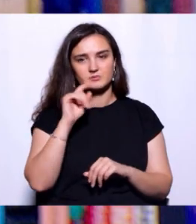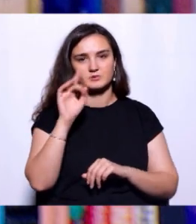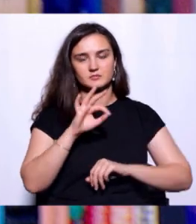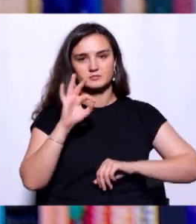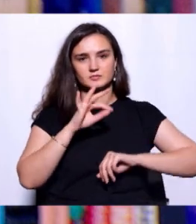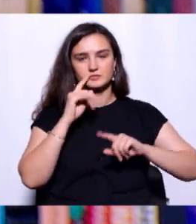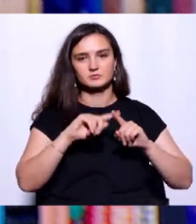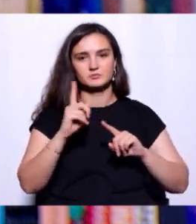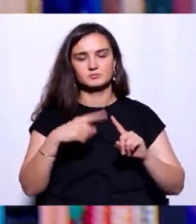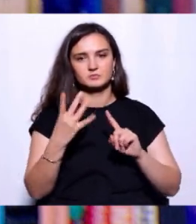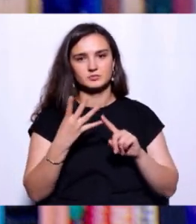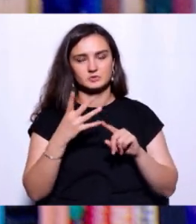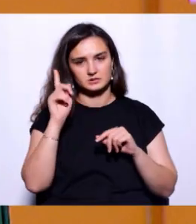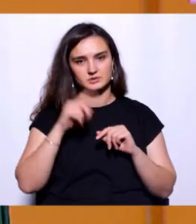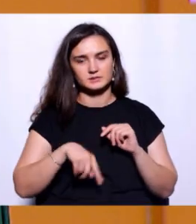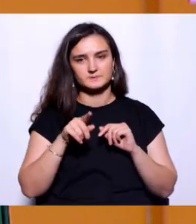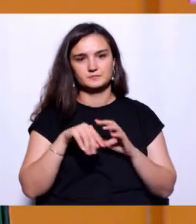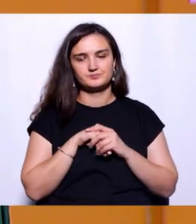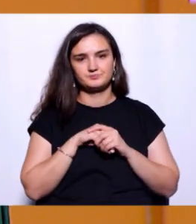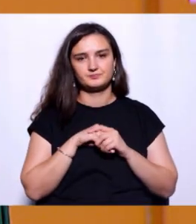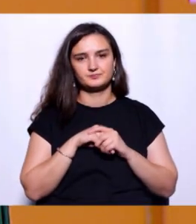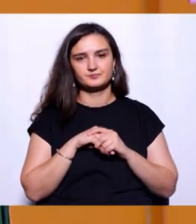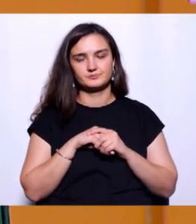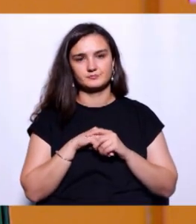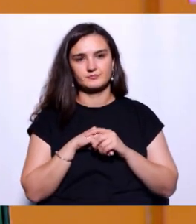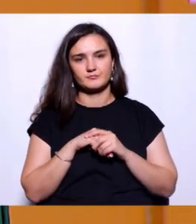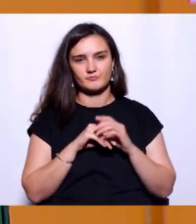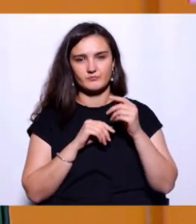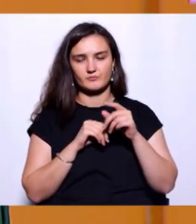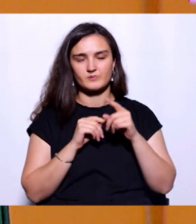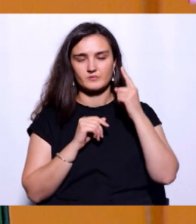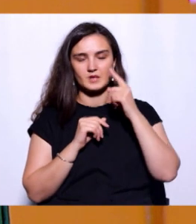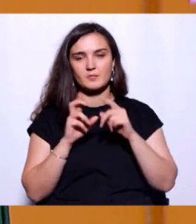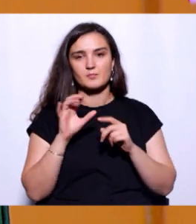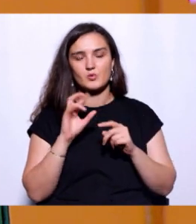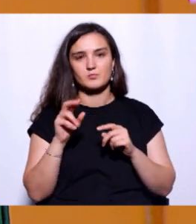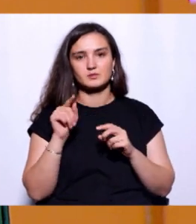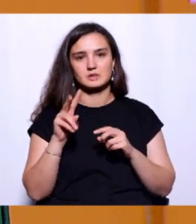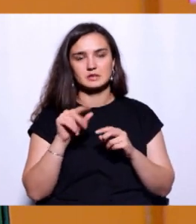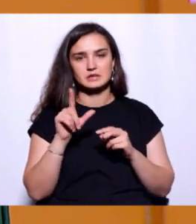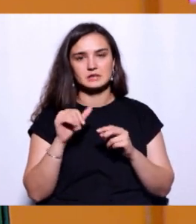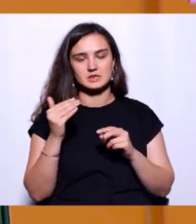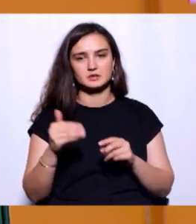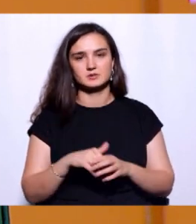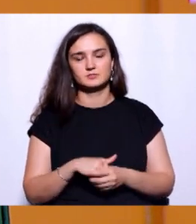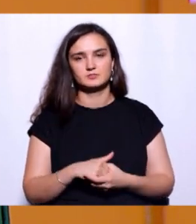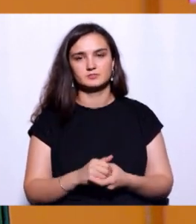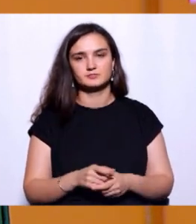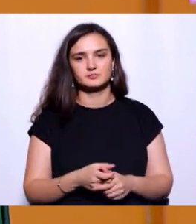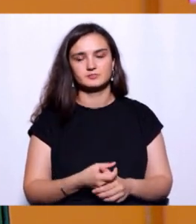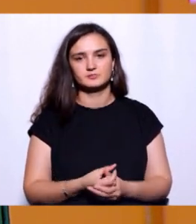about for the fourth one? Do you know? Let me think. Bob is Lisa's...